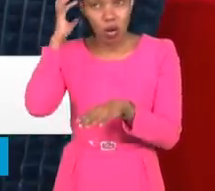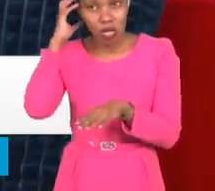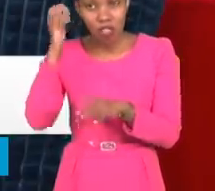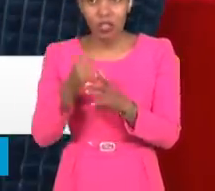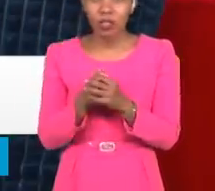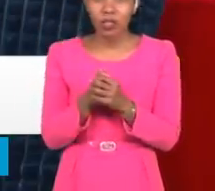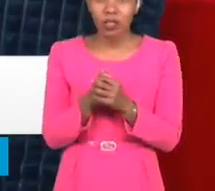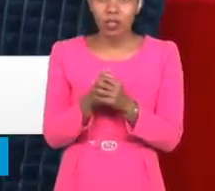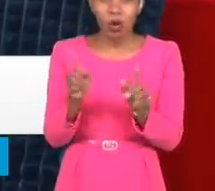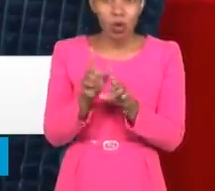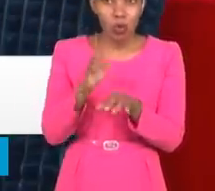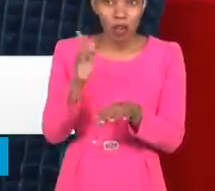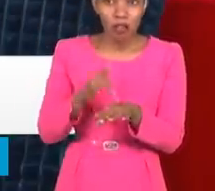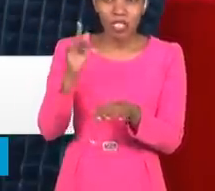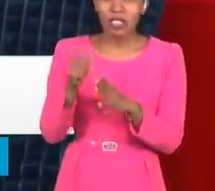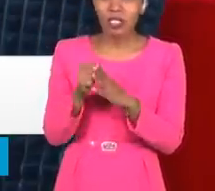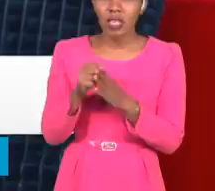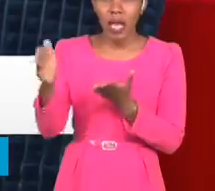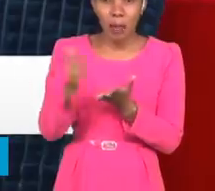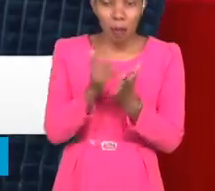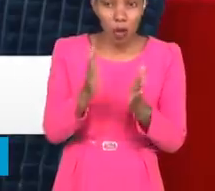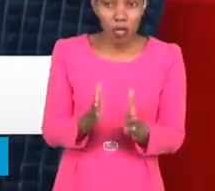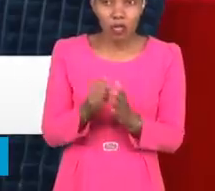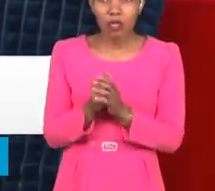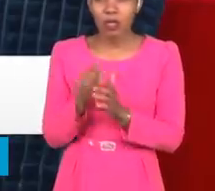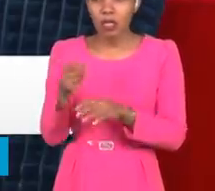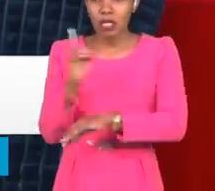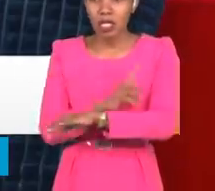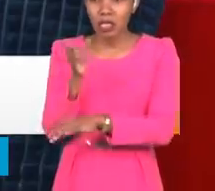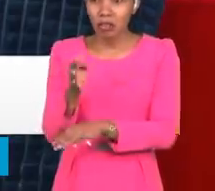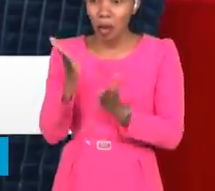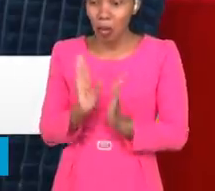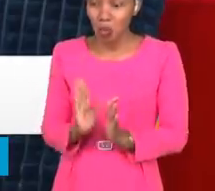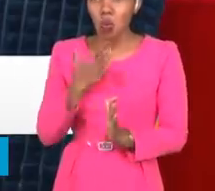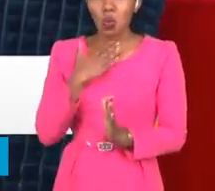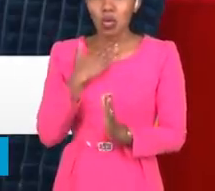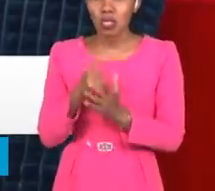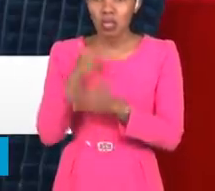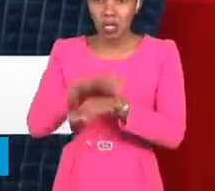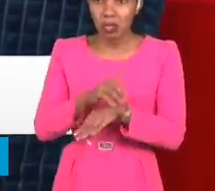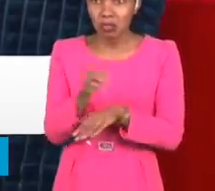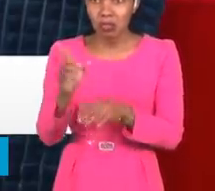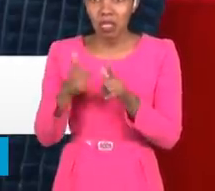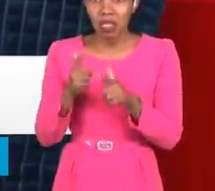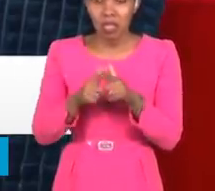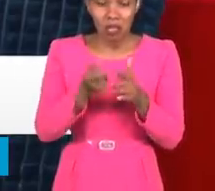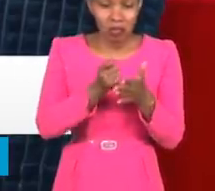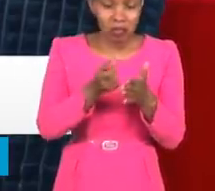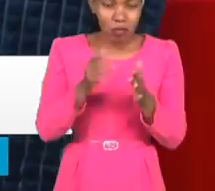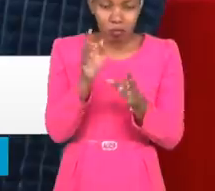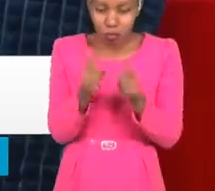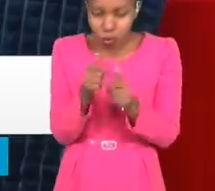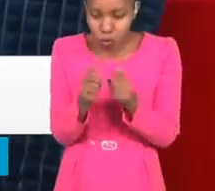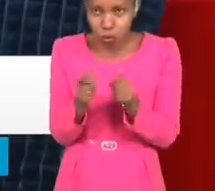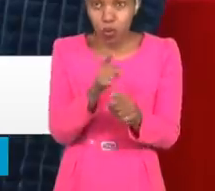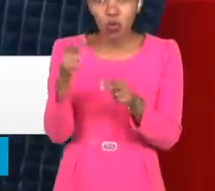admissions. Mm-hmm. It can even affect the employers. Mm-hmm. Nowadays, if someone wants to get you, they simply Google, Nick. Yeah.